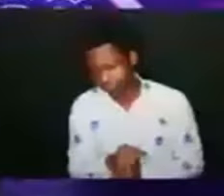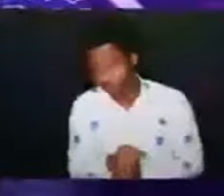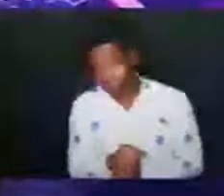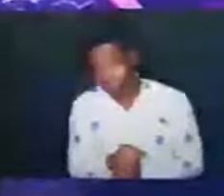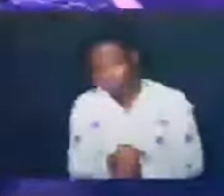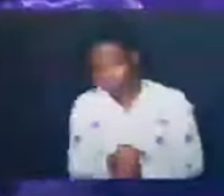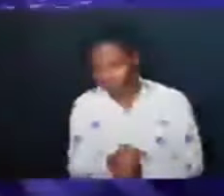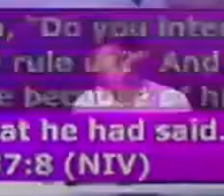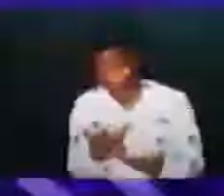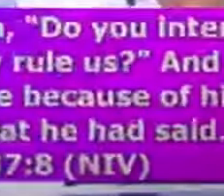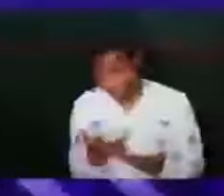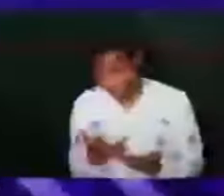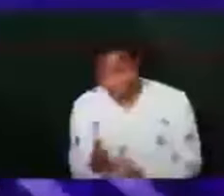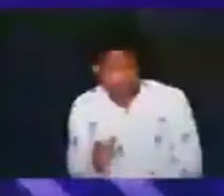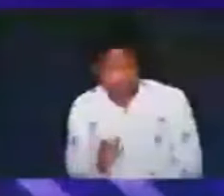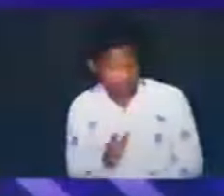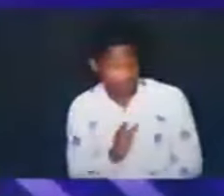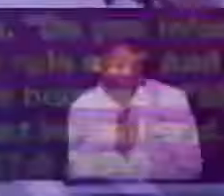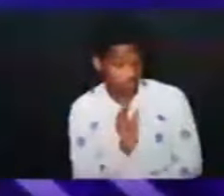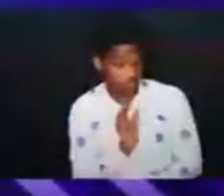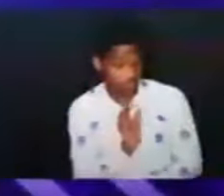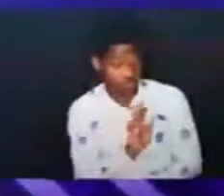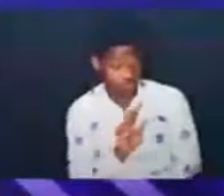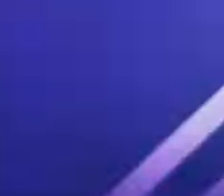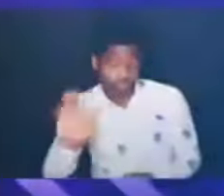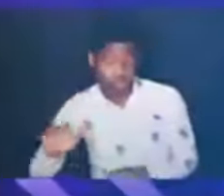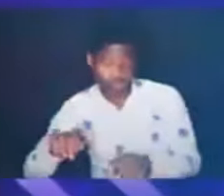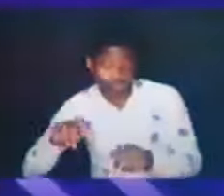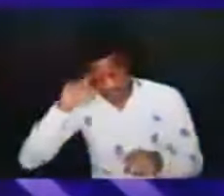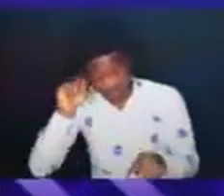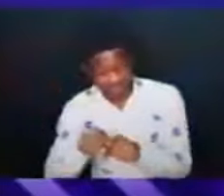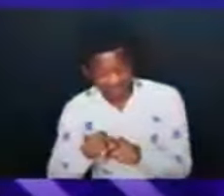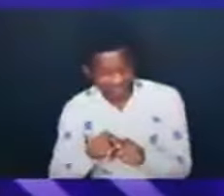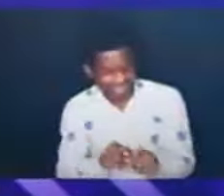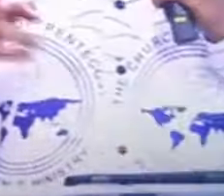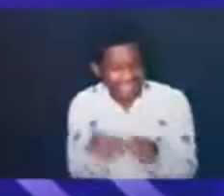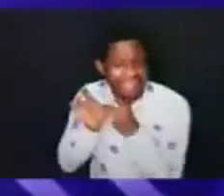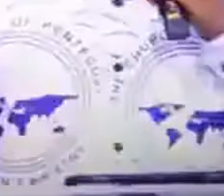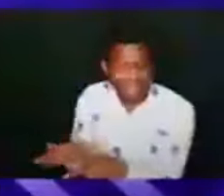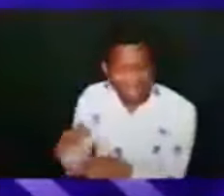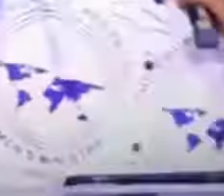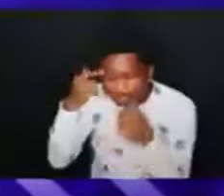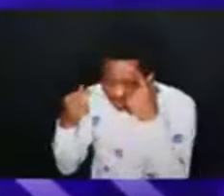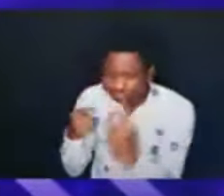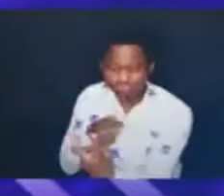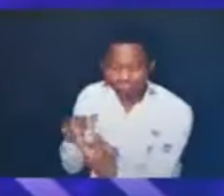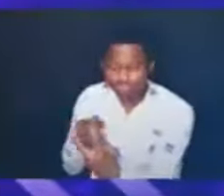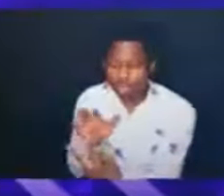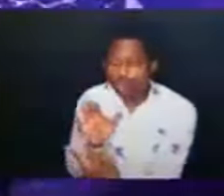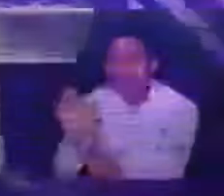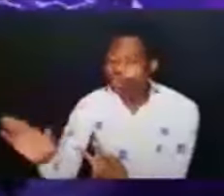Tanya Nubibri. Now, they hated him because of what his dream and what he had